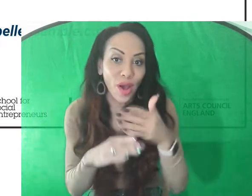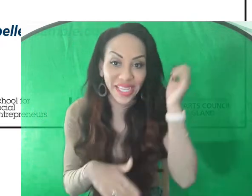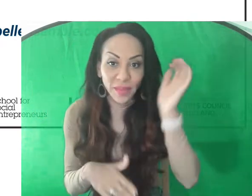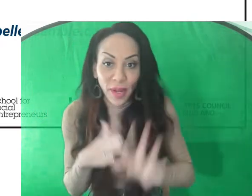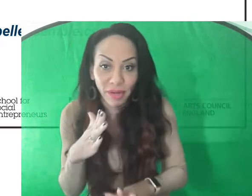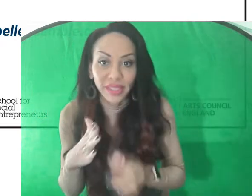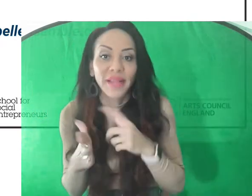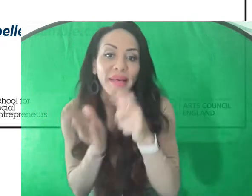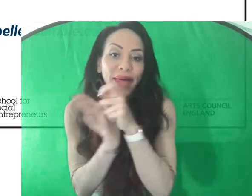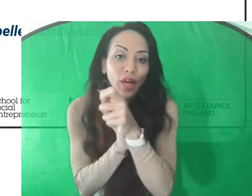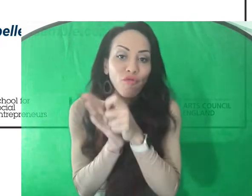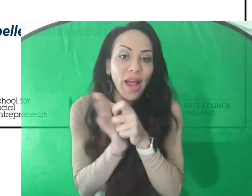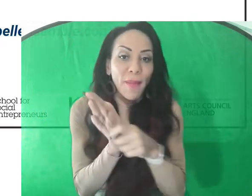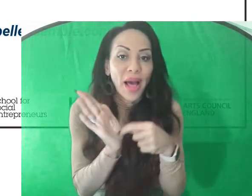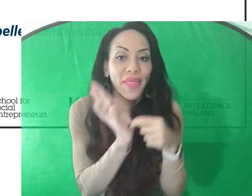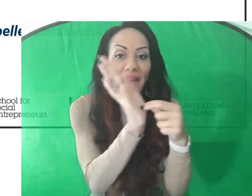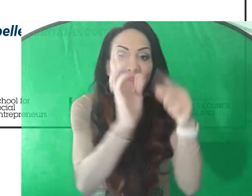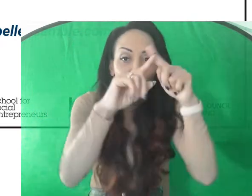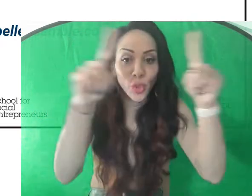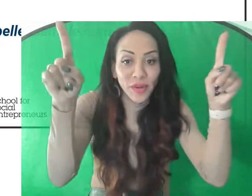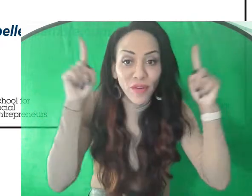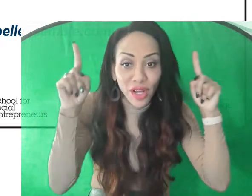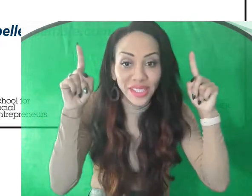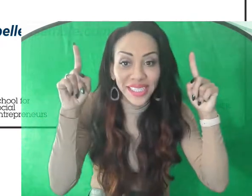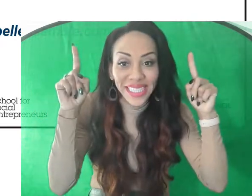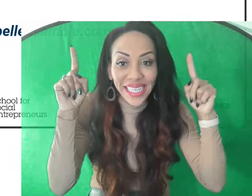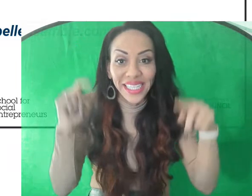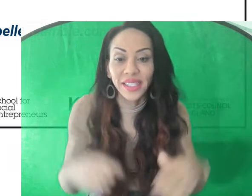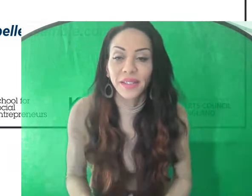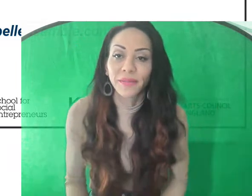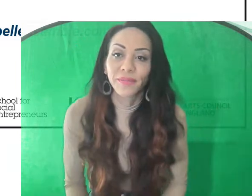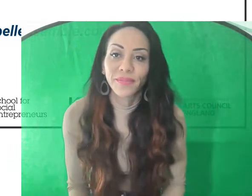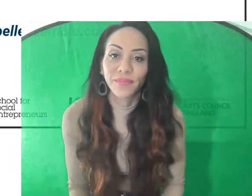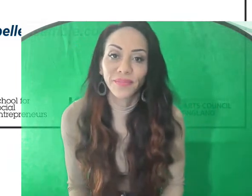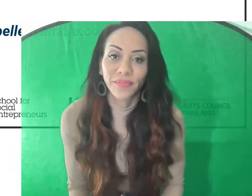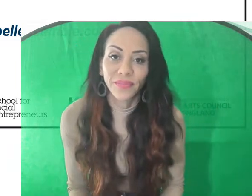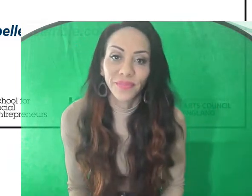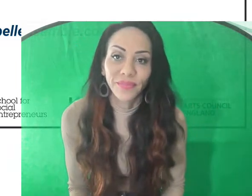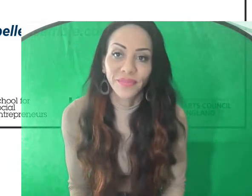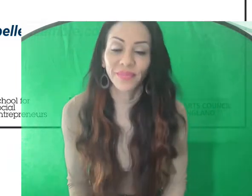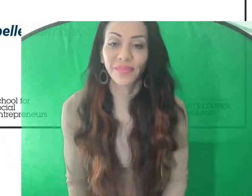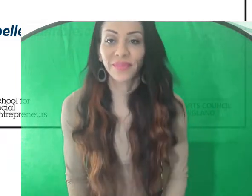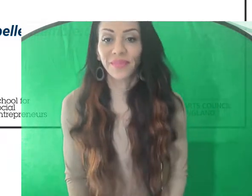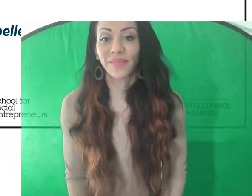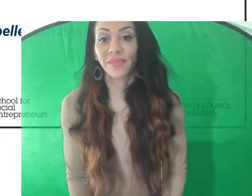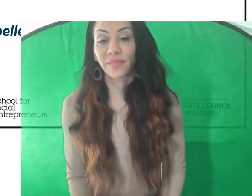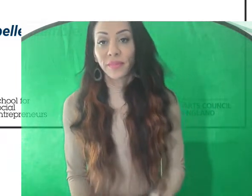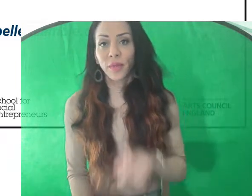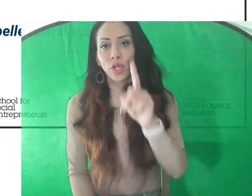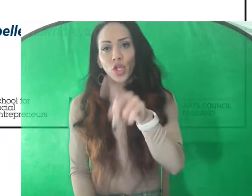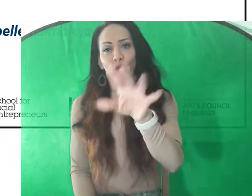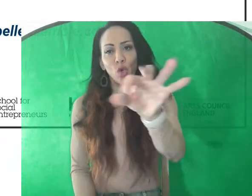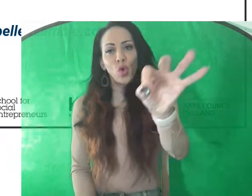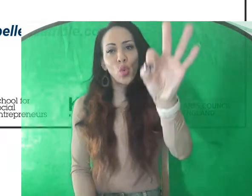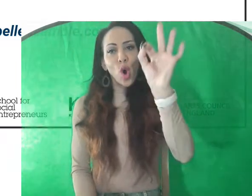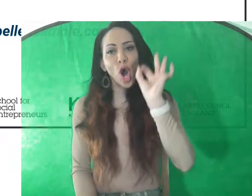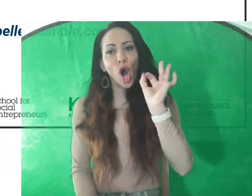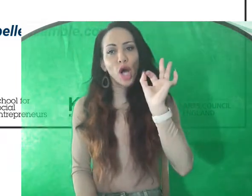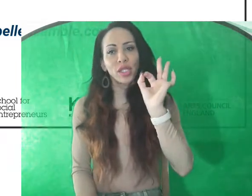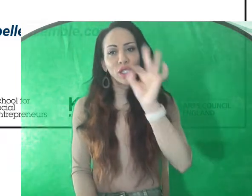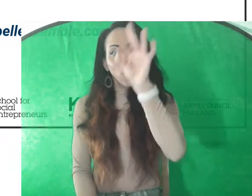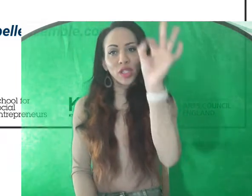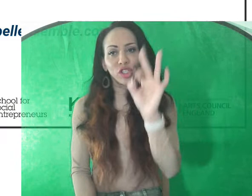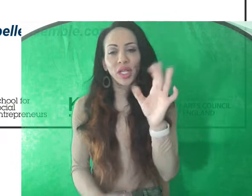Yeah. But you're right though. It's like, how do those spaces in schools then get held long term? And that I think